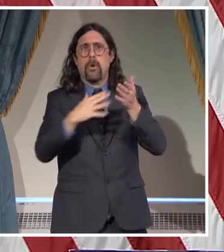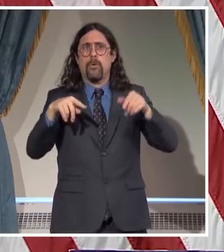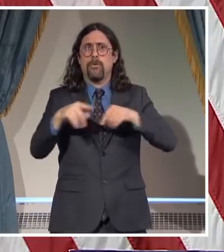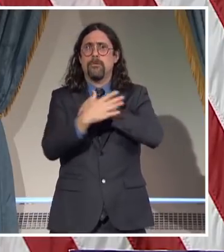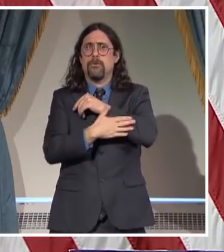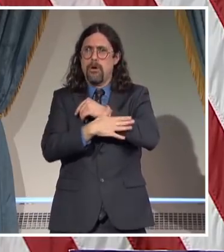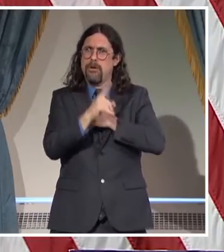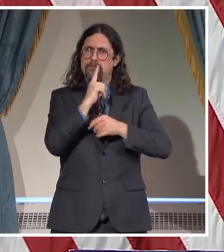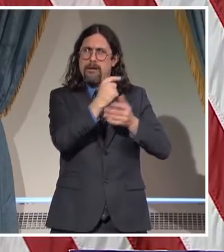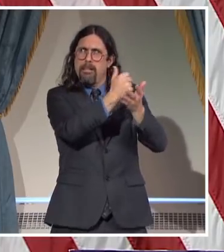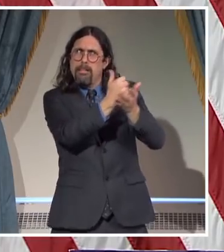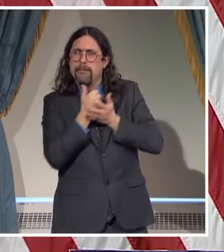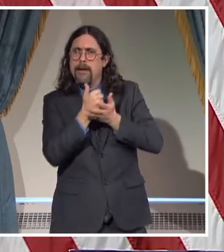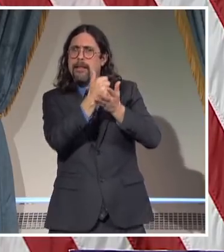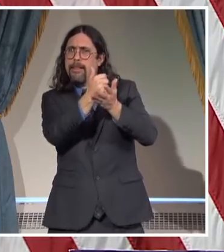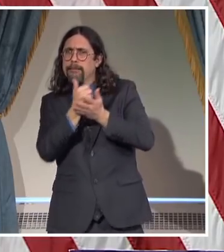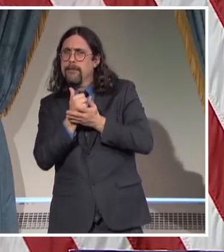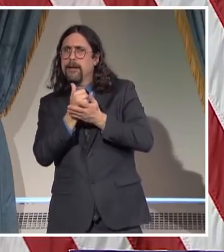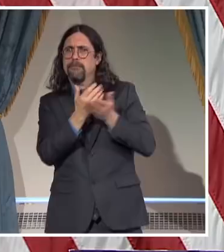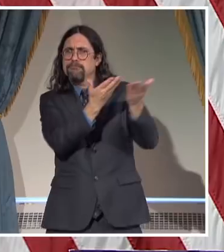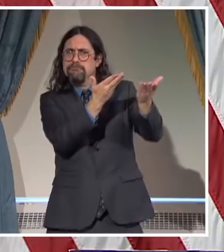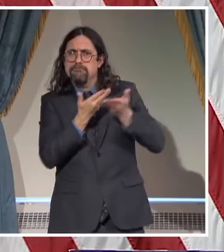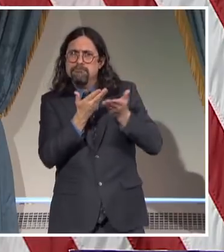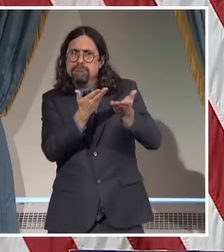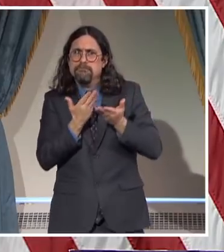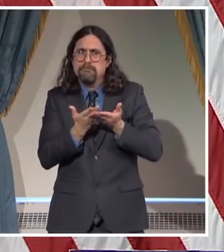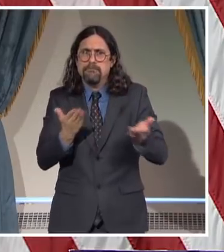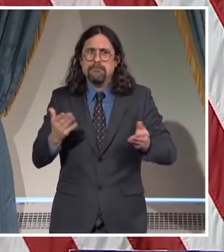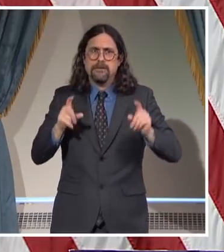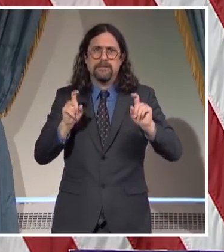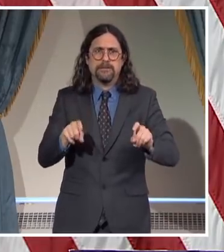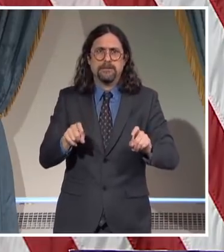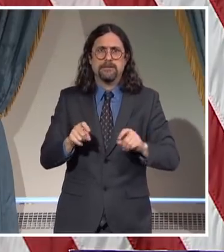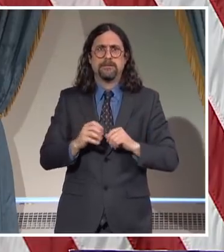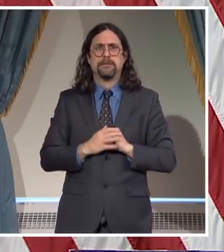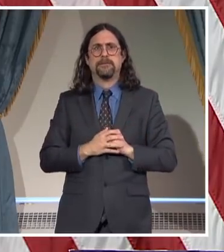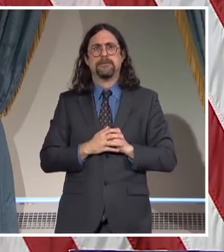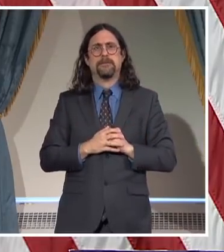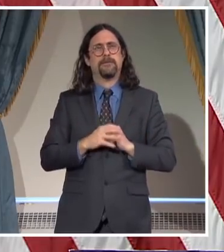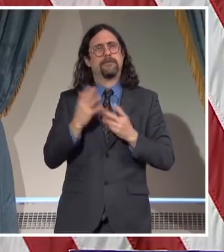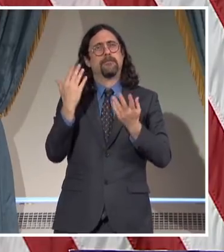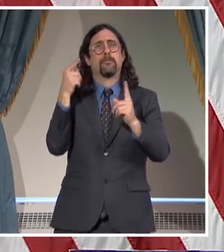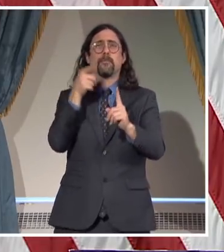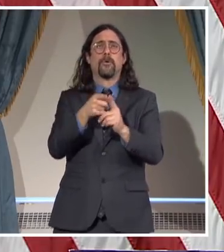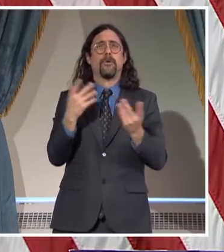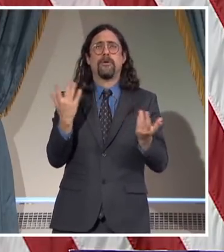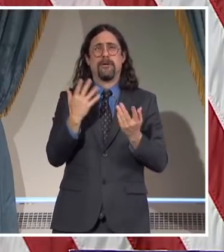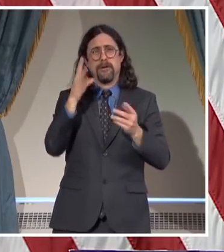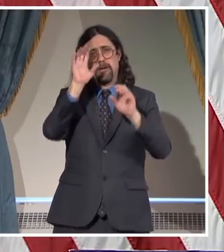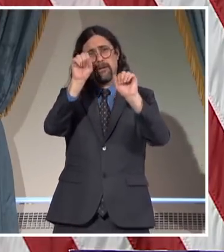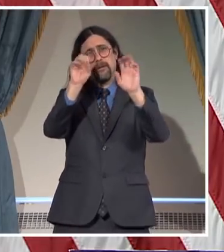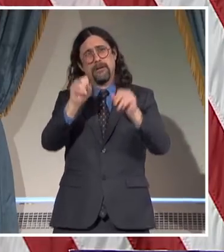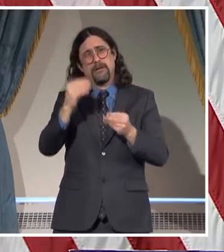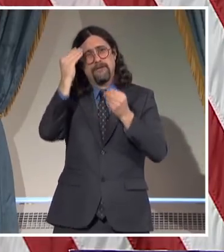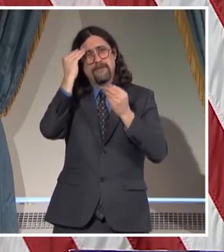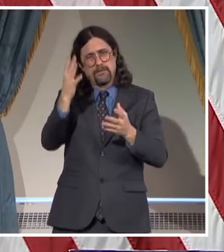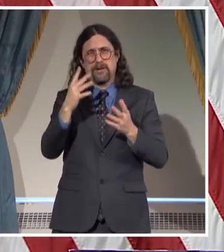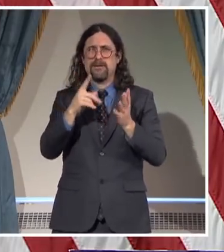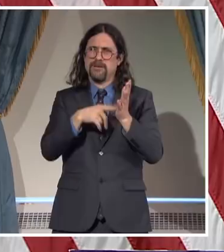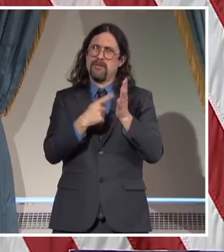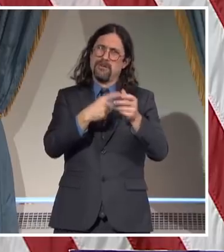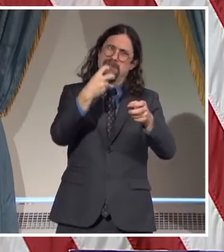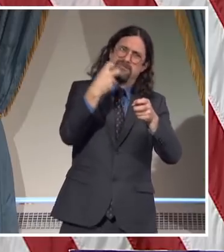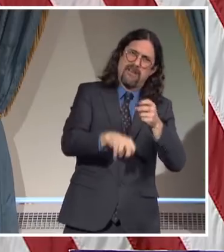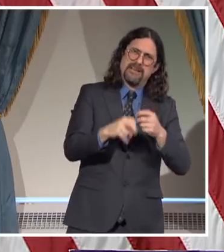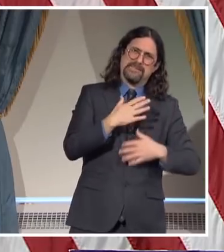but important for all New Yorkers to know. What I'm always going to be careful about is not to tell you something if I am not certain it's